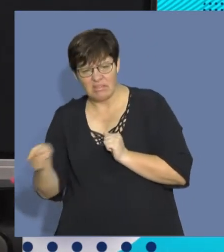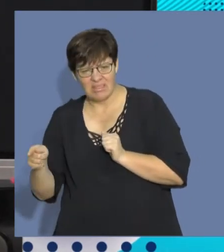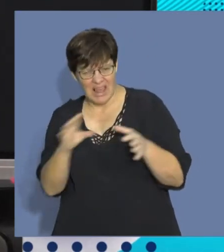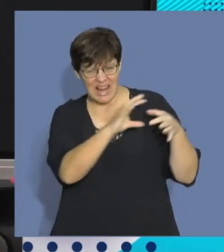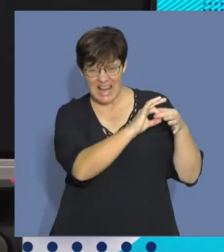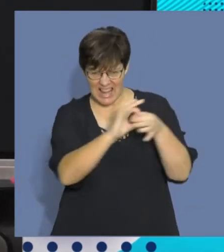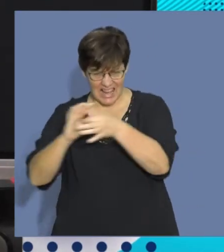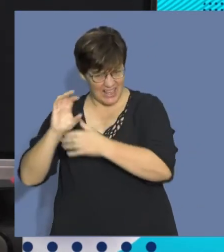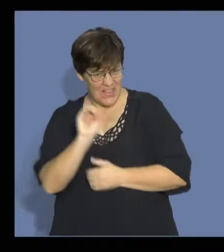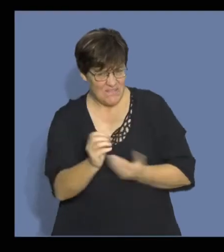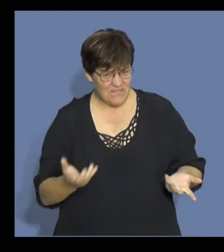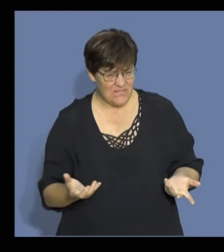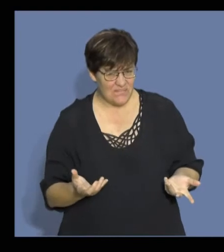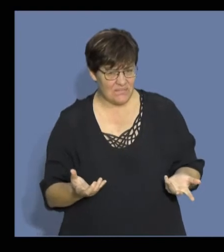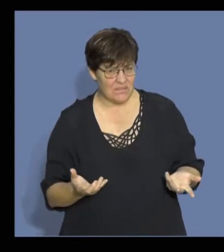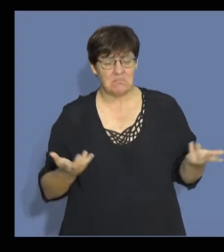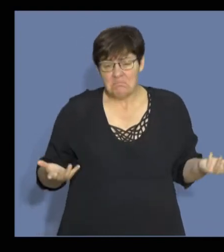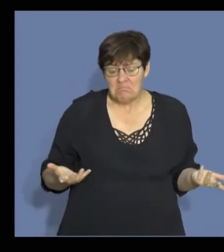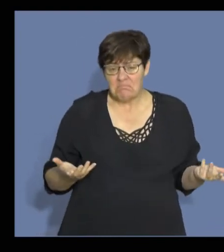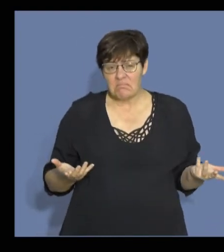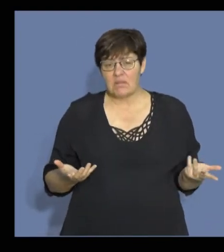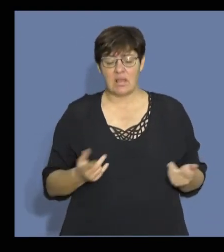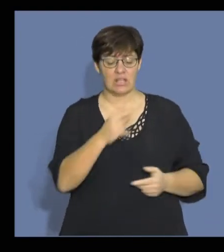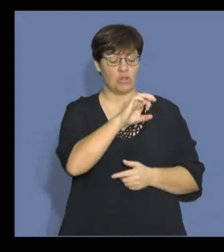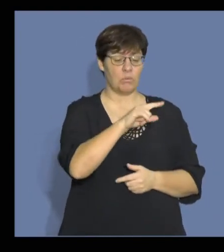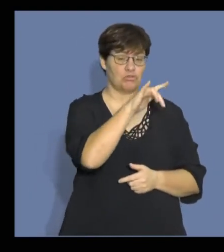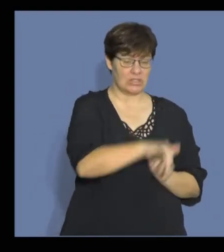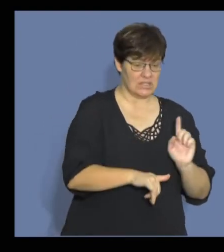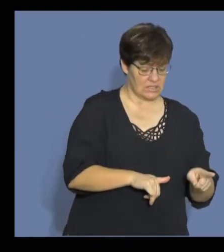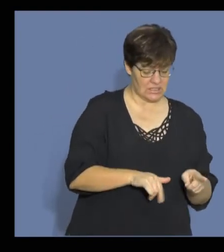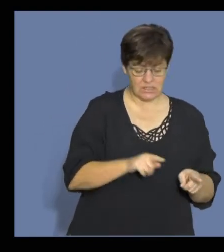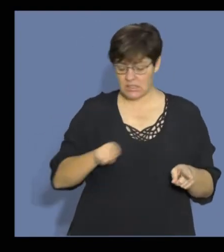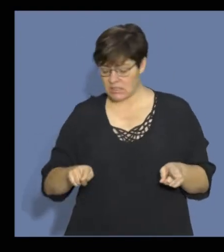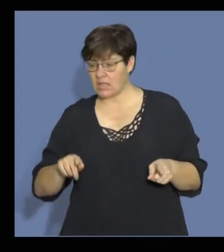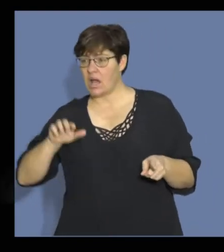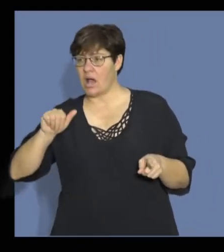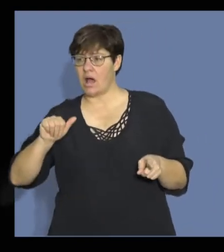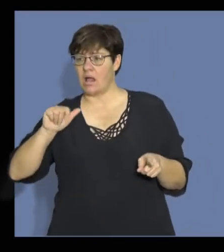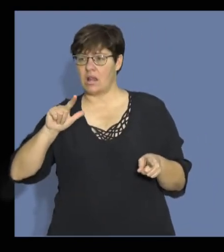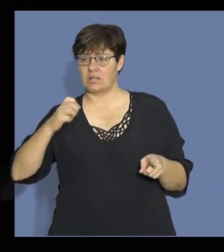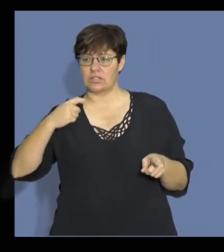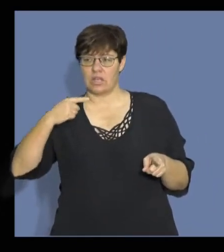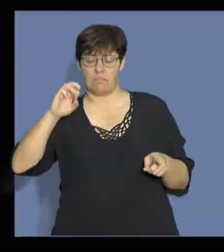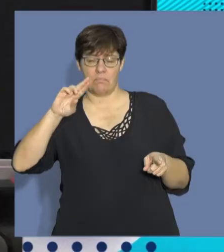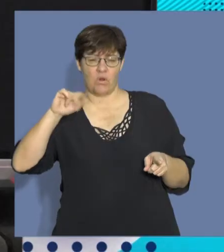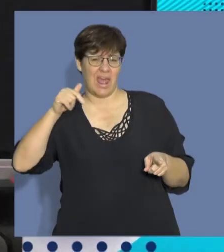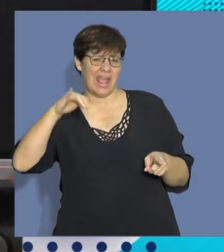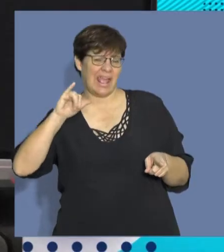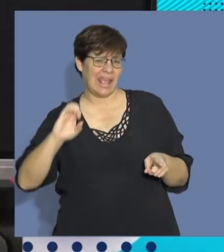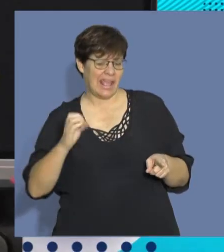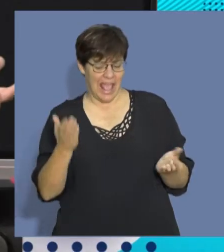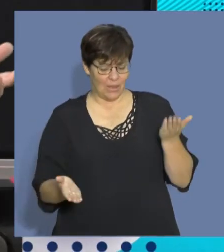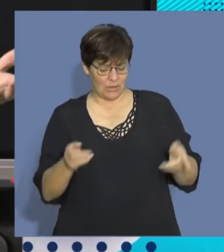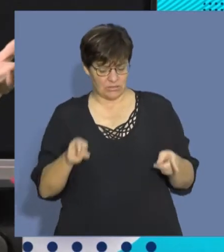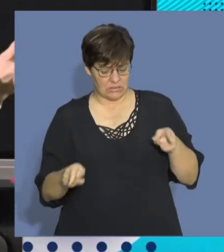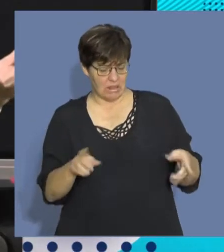particularly today, is there a link between geometry and algebraic equations? Now, the answer